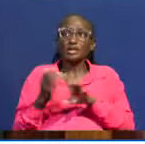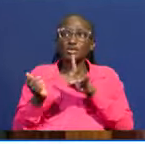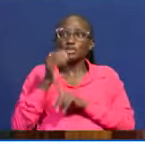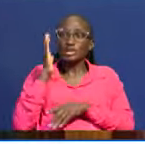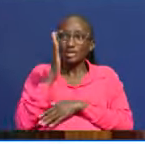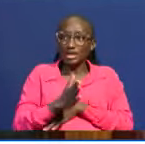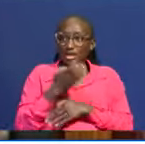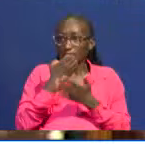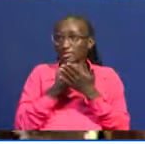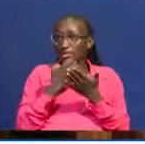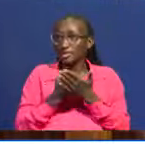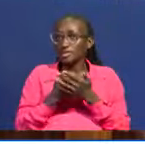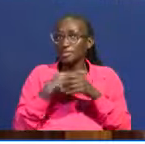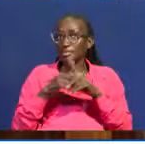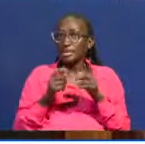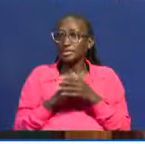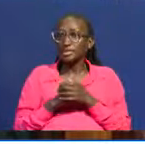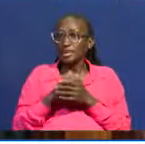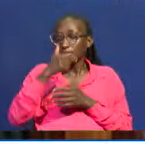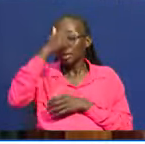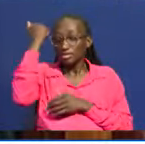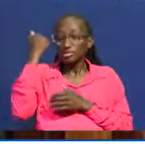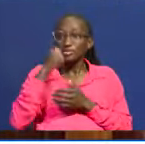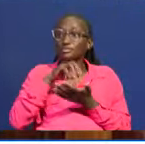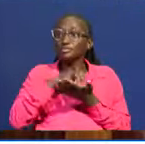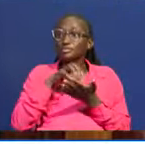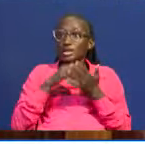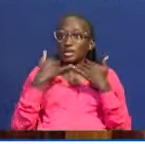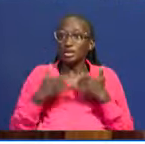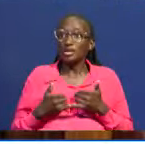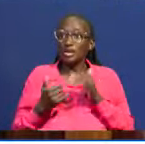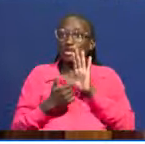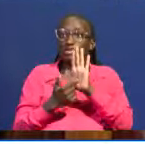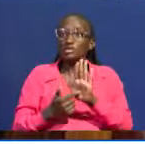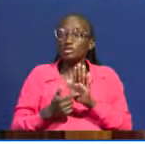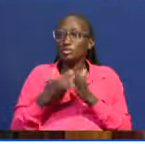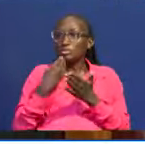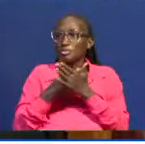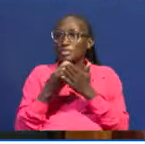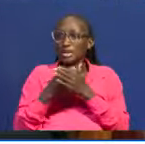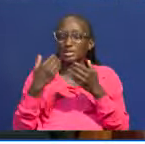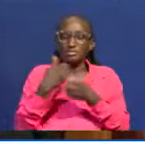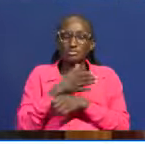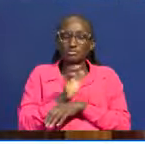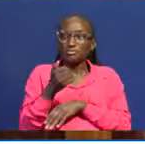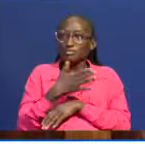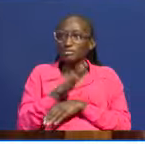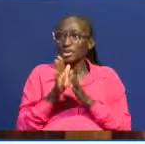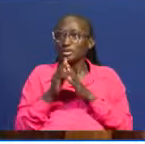direct evidence. But in the totality of the circumstances, it points to money laundering and corruption.